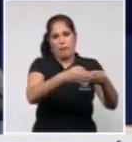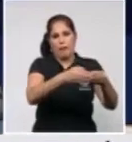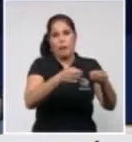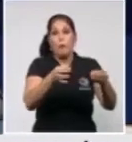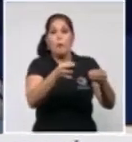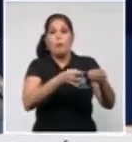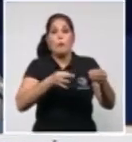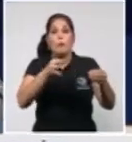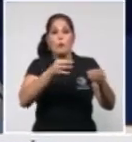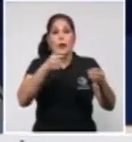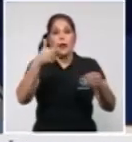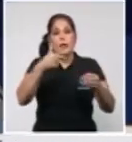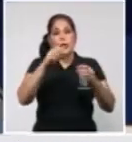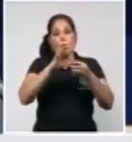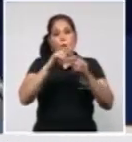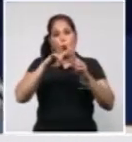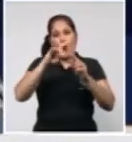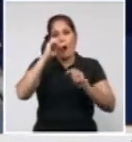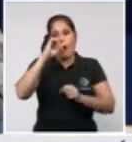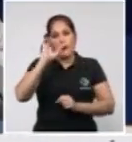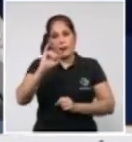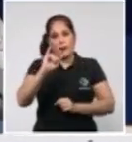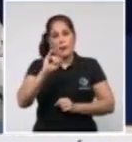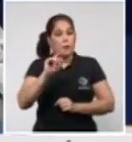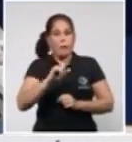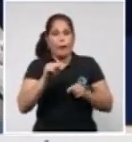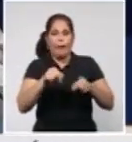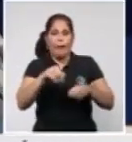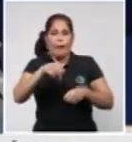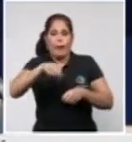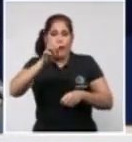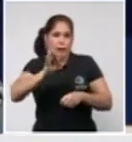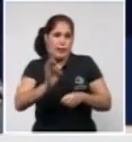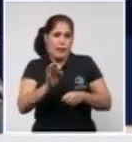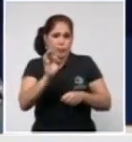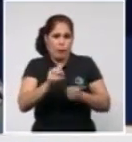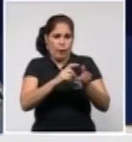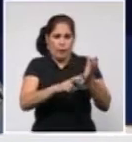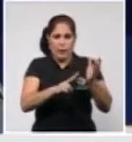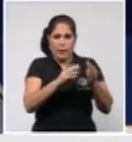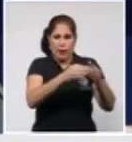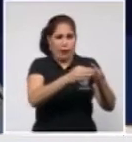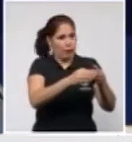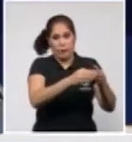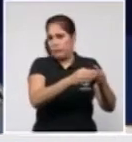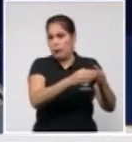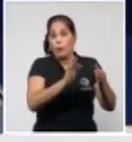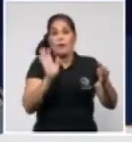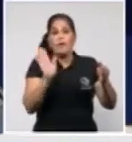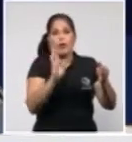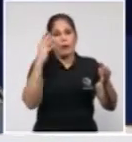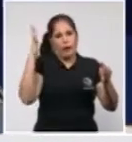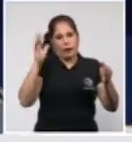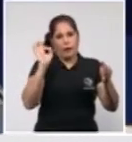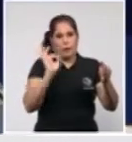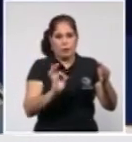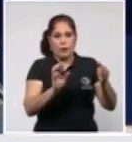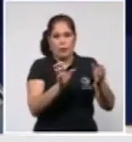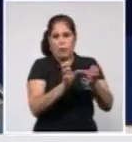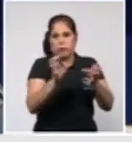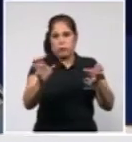rate. Of the 66 positive cases yesterday, 61 are confirmed